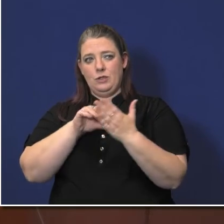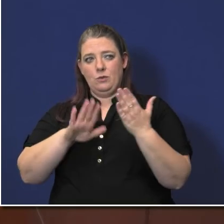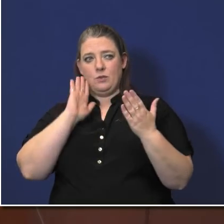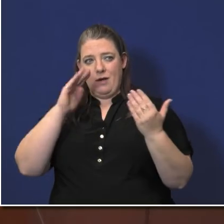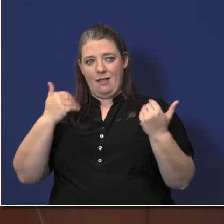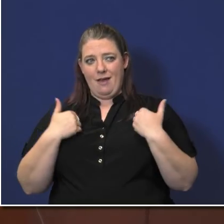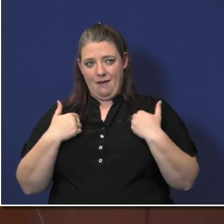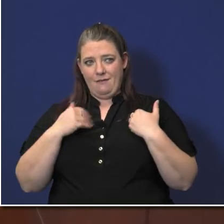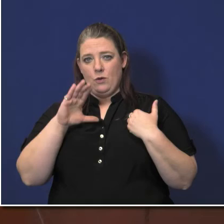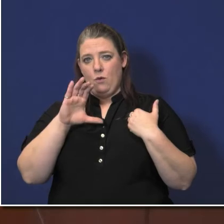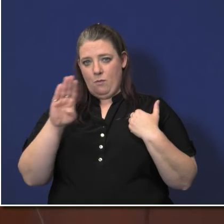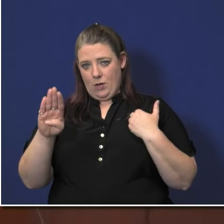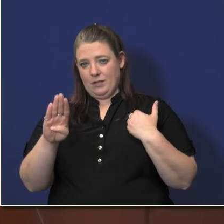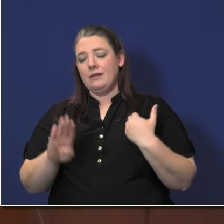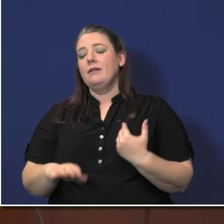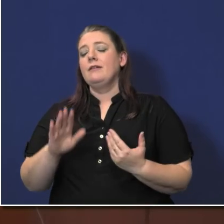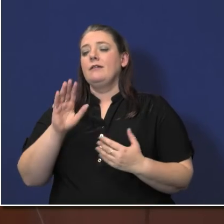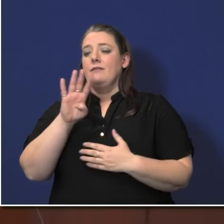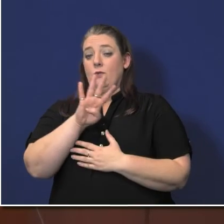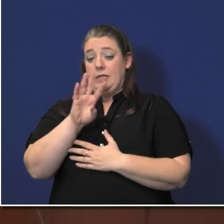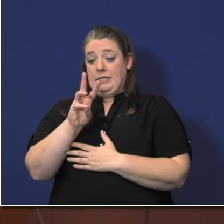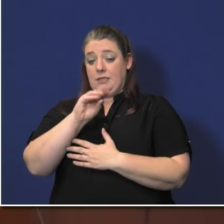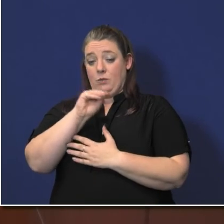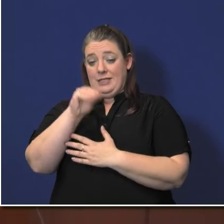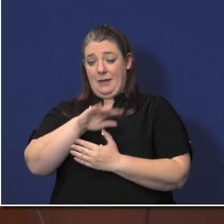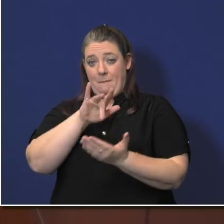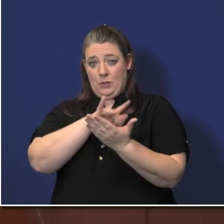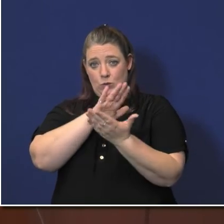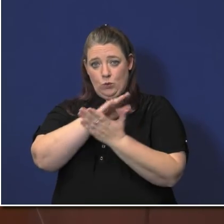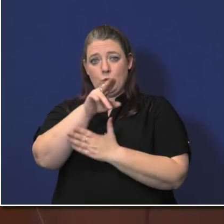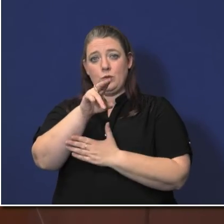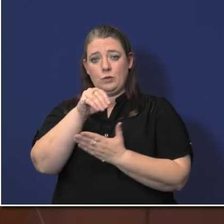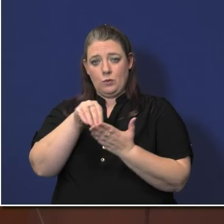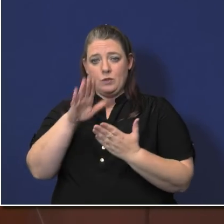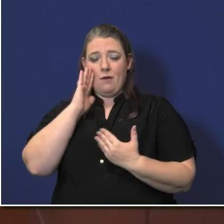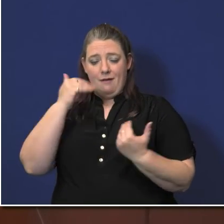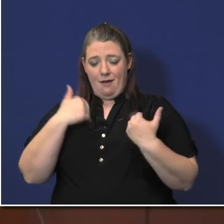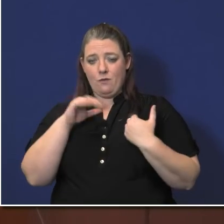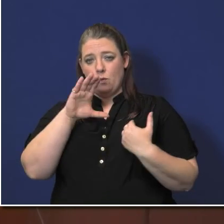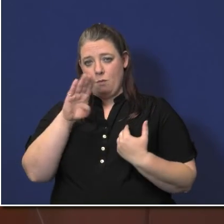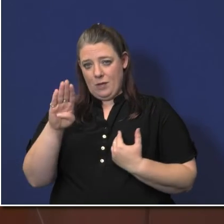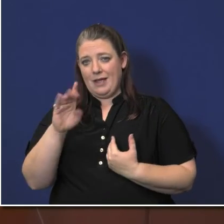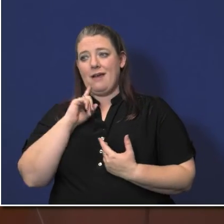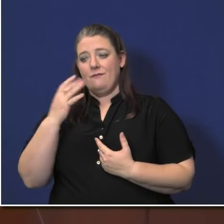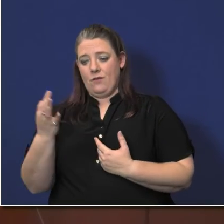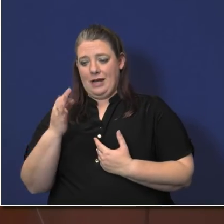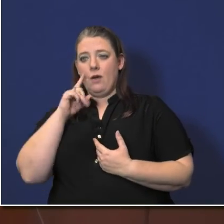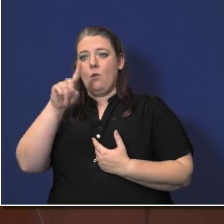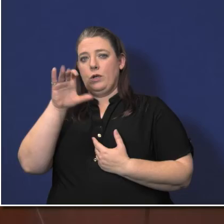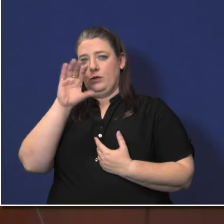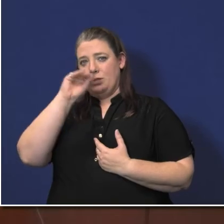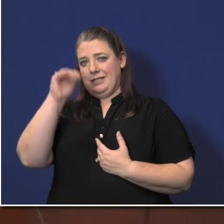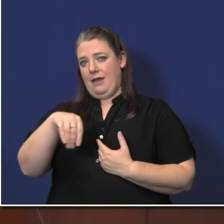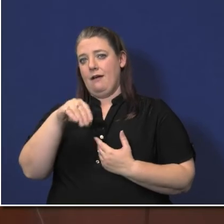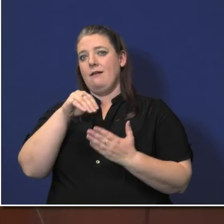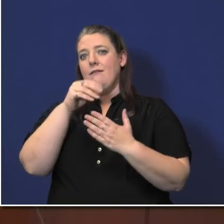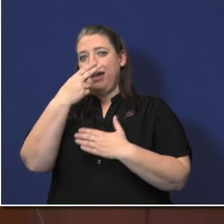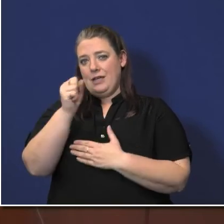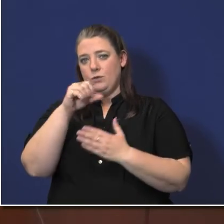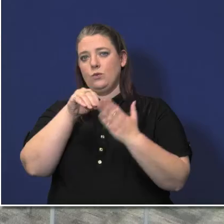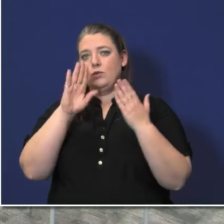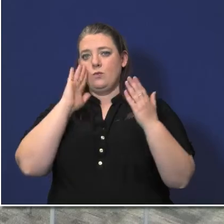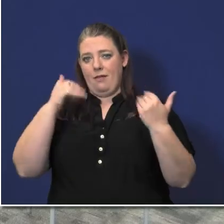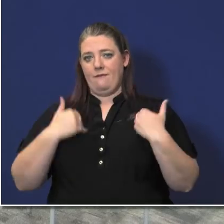Chromebook, 46% of all middle school students will have a Chromebook, and as of Friday, 100% of all high school students will have a Chromebook.